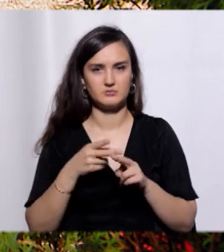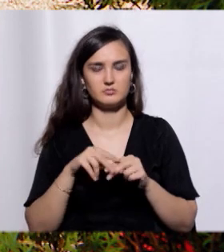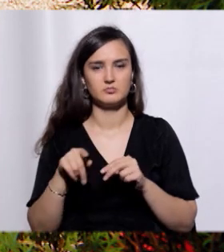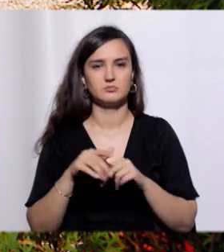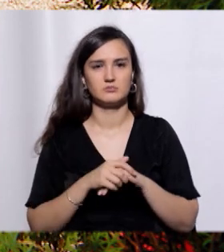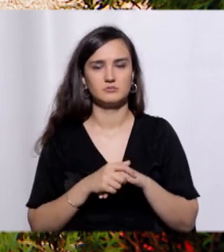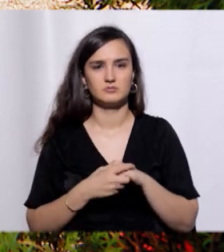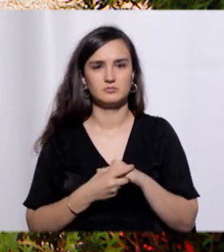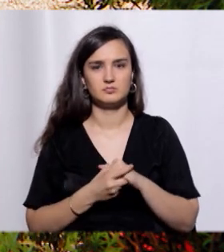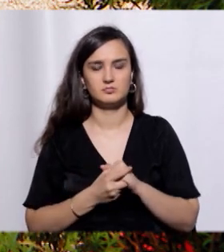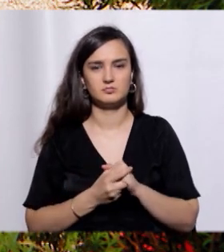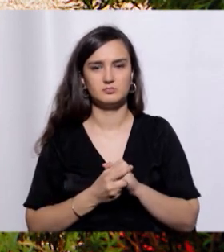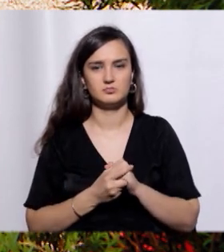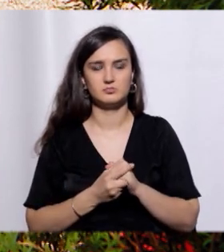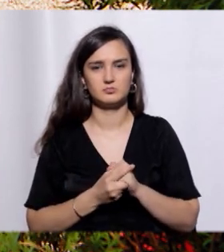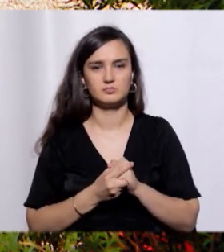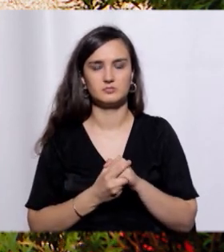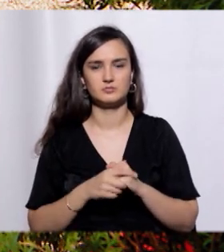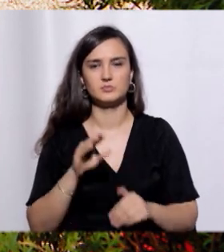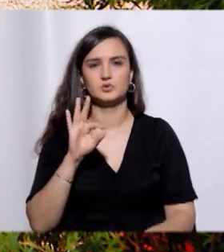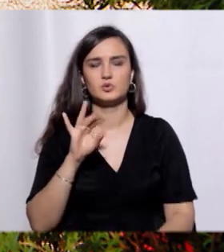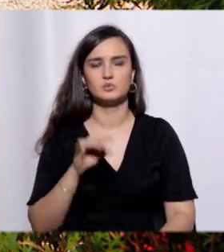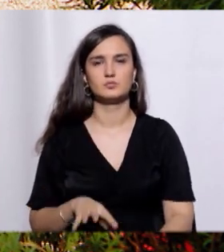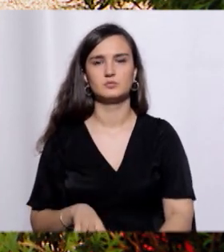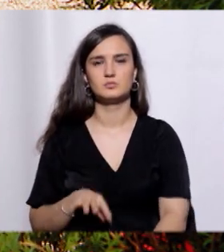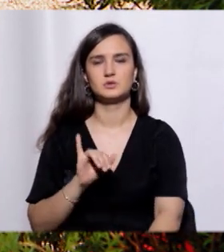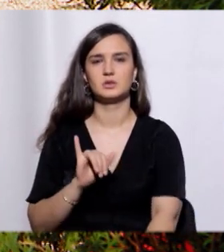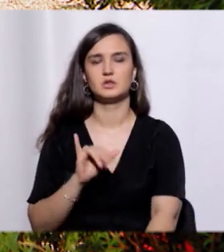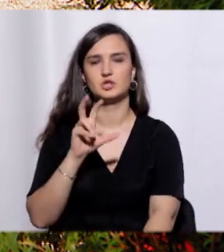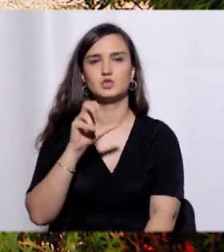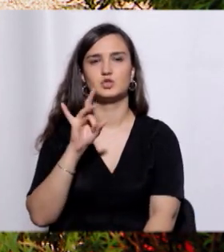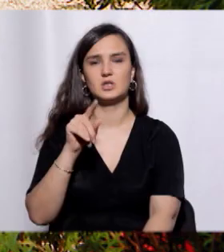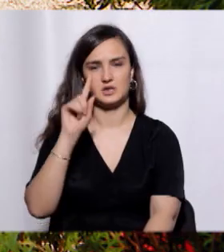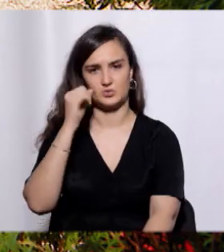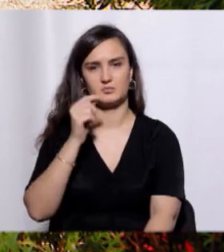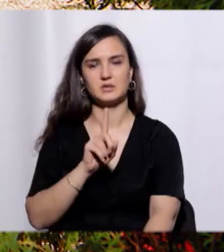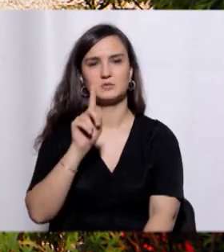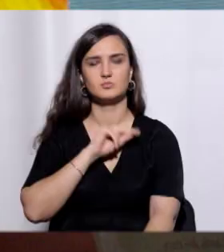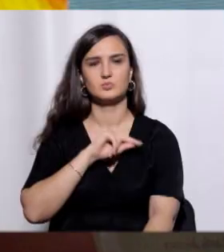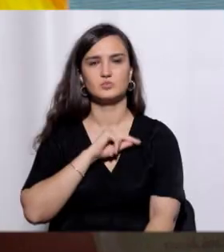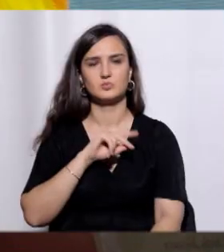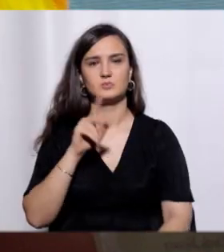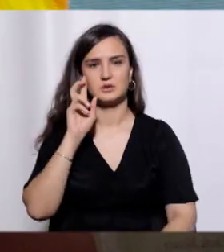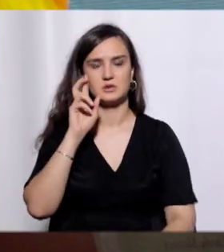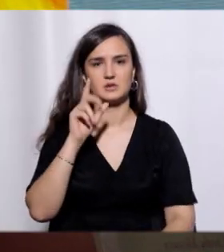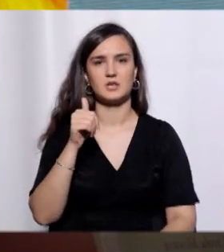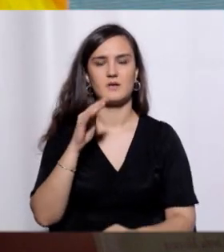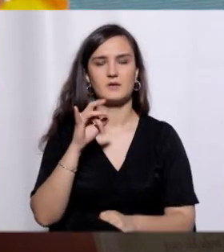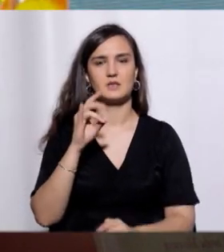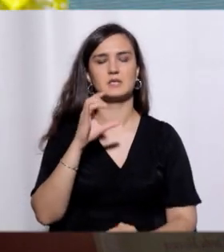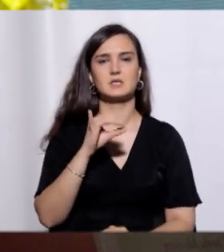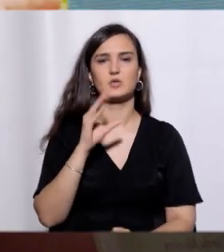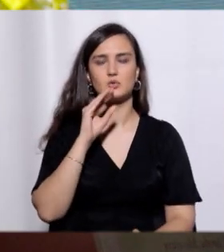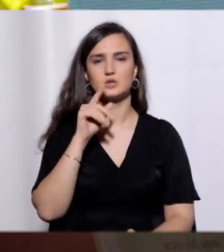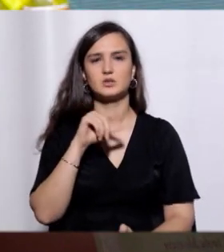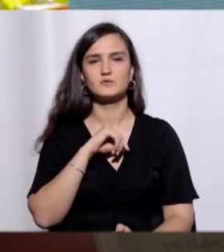wealthy landowner from Thornfield Hall, where Jane, if you remember, starts to work as a governess.